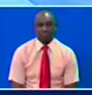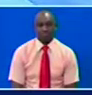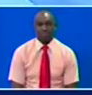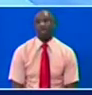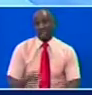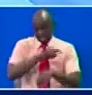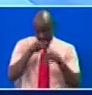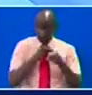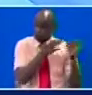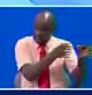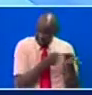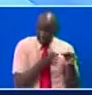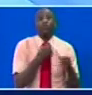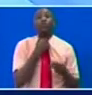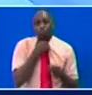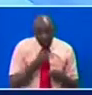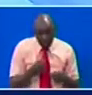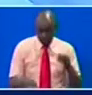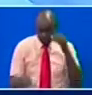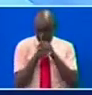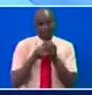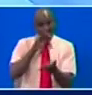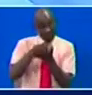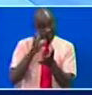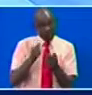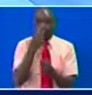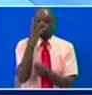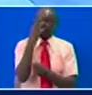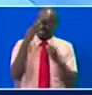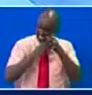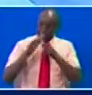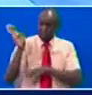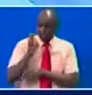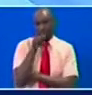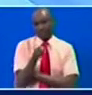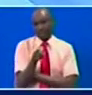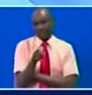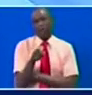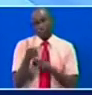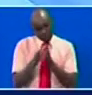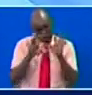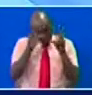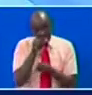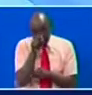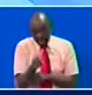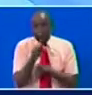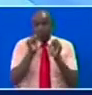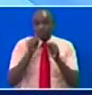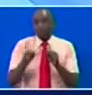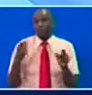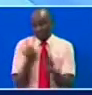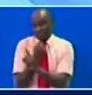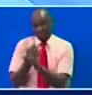The National Treasury is looking to get additional funding of 48 billion shillings in the supplementary budget to cater for emerging